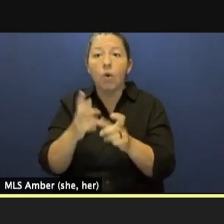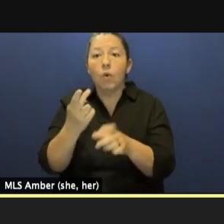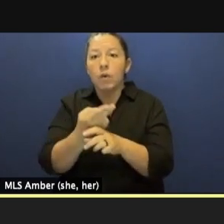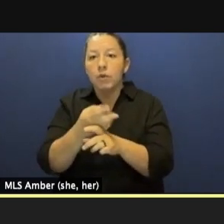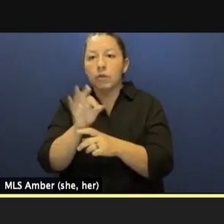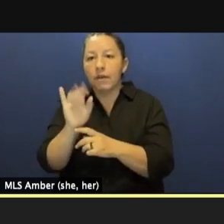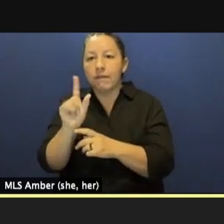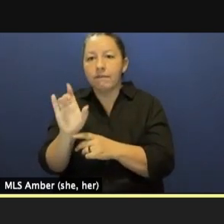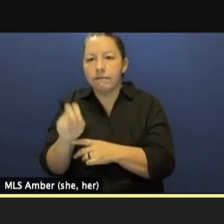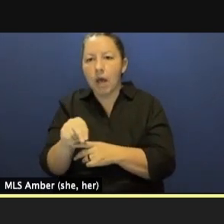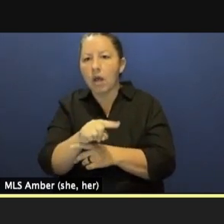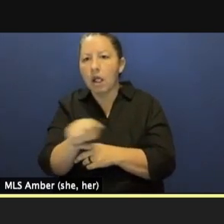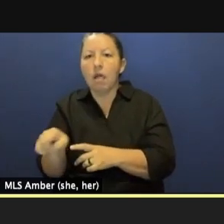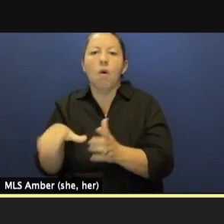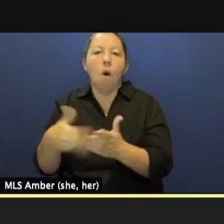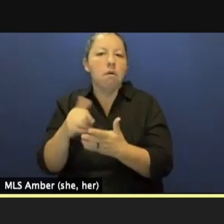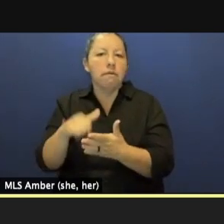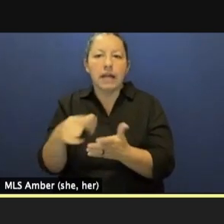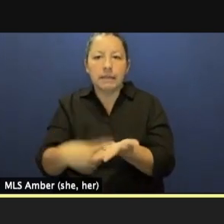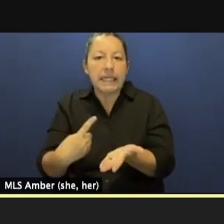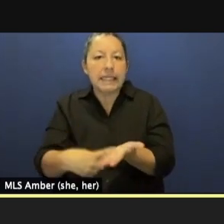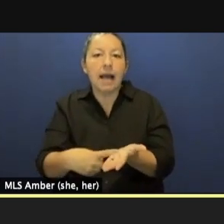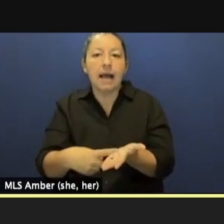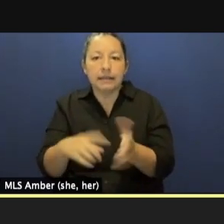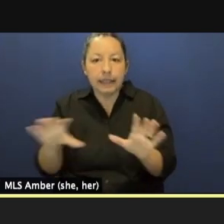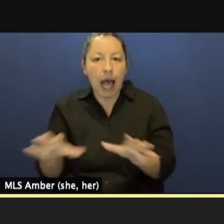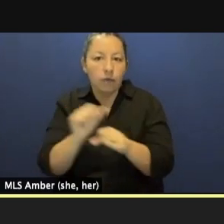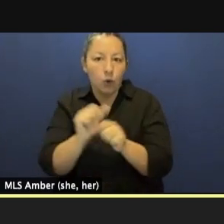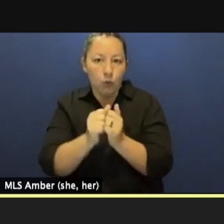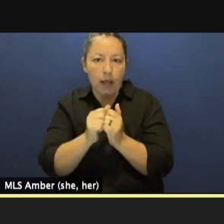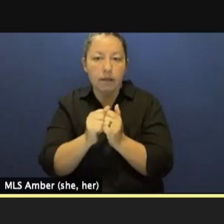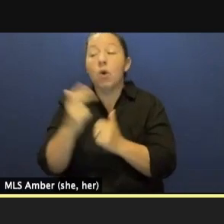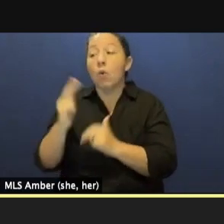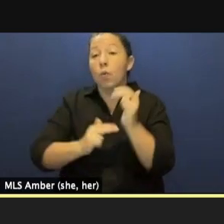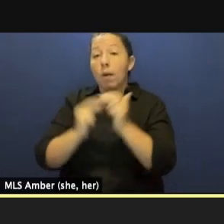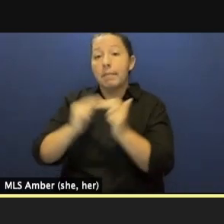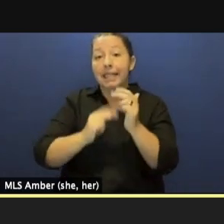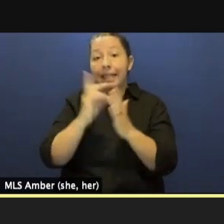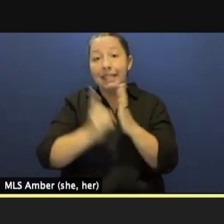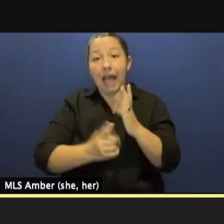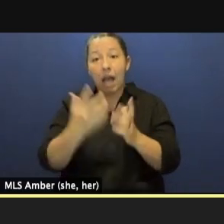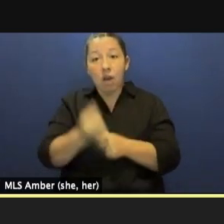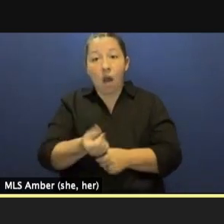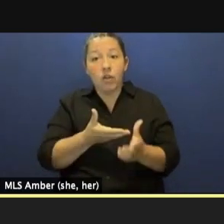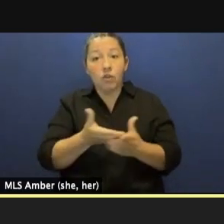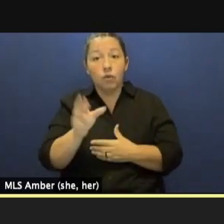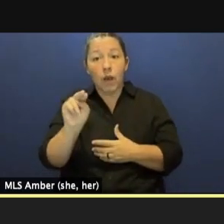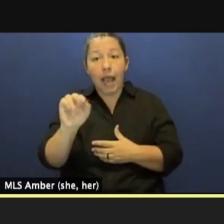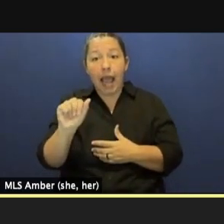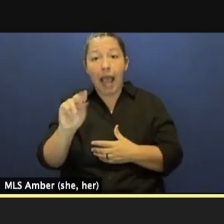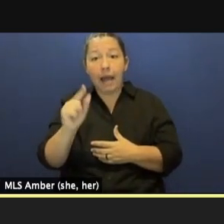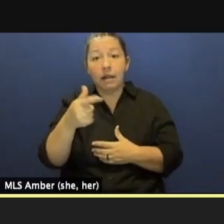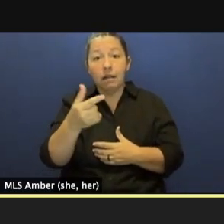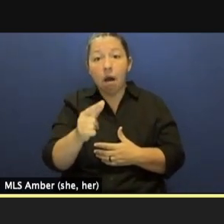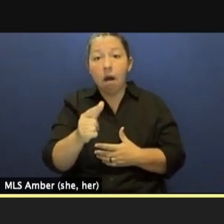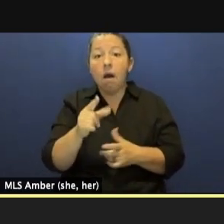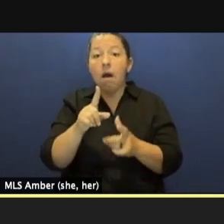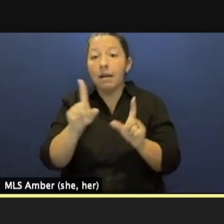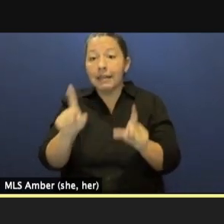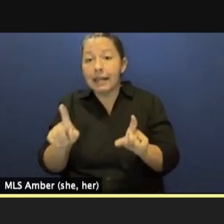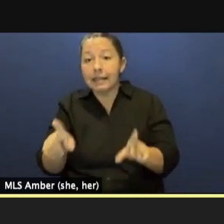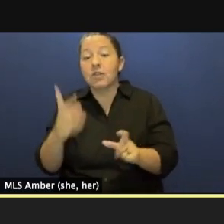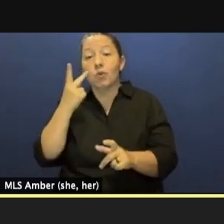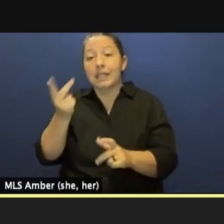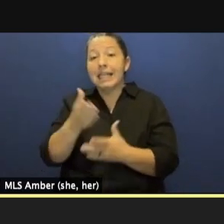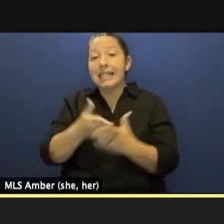all being talked about and actively worked now. We're building design confidence through analog testing. You've now seen some still images of just